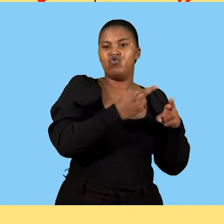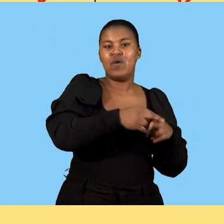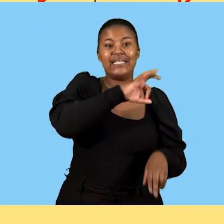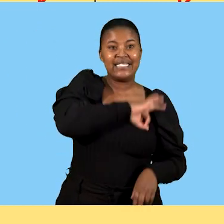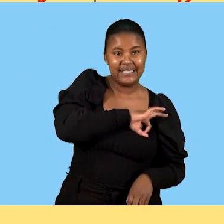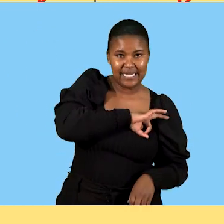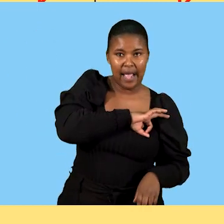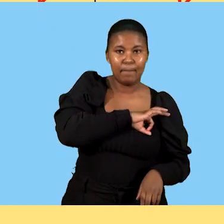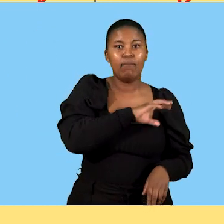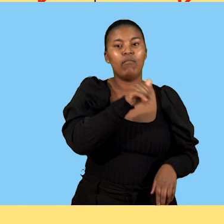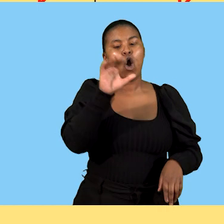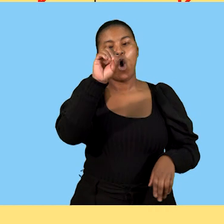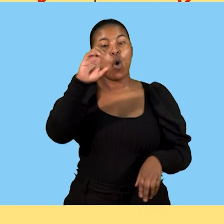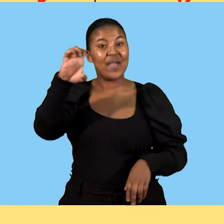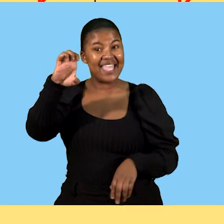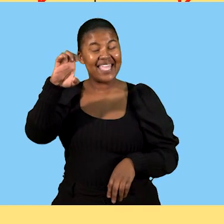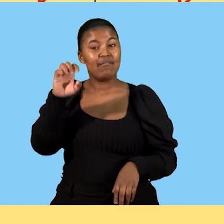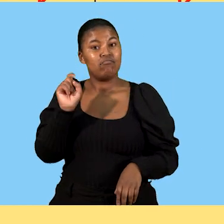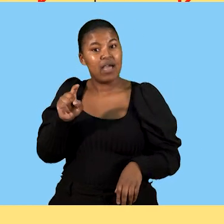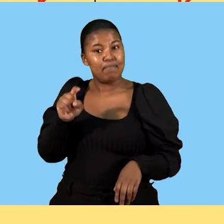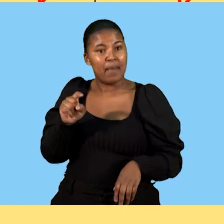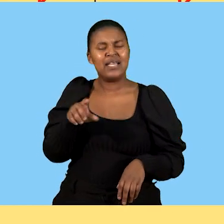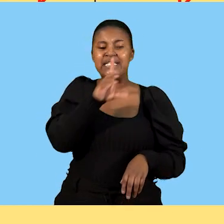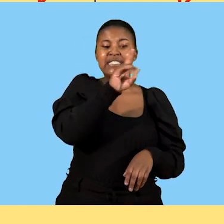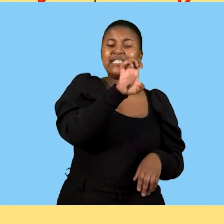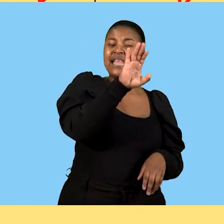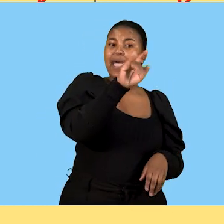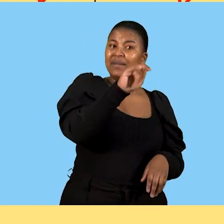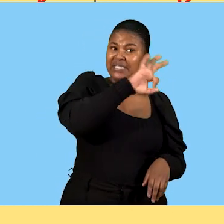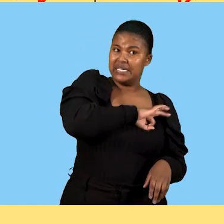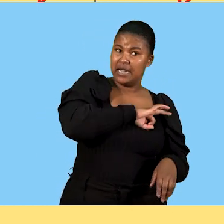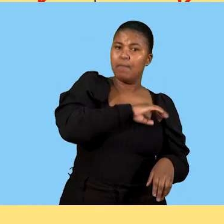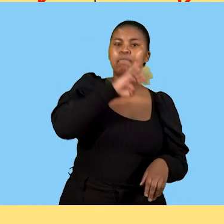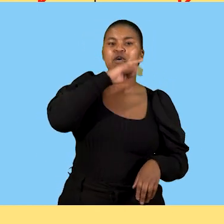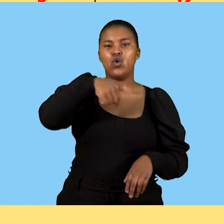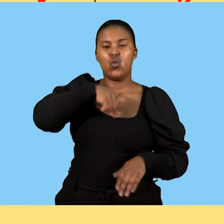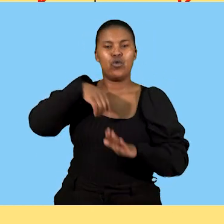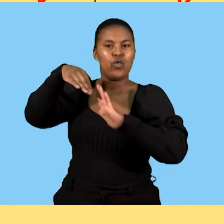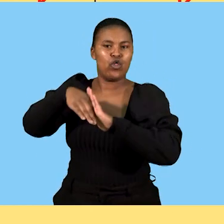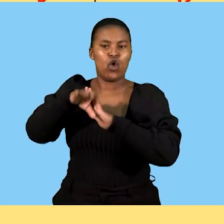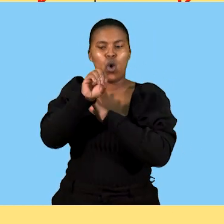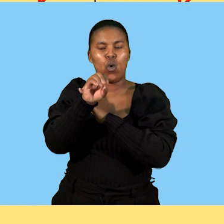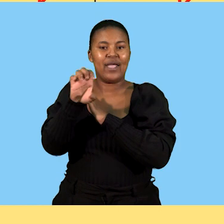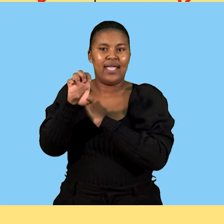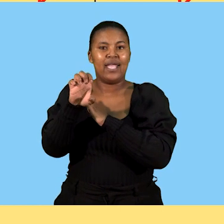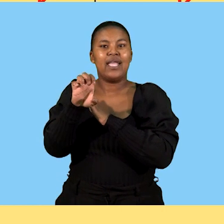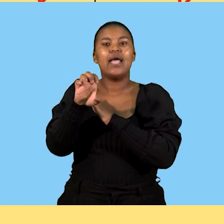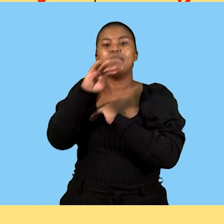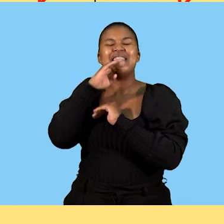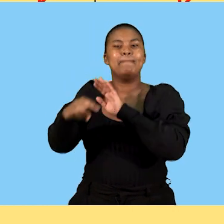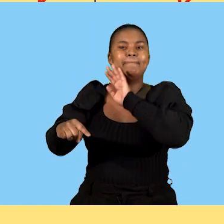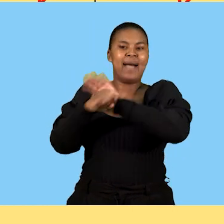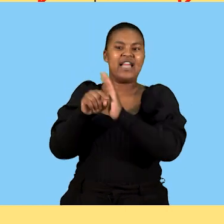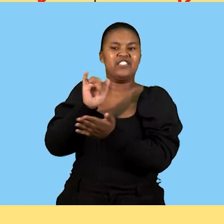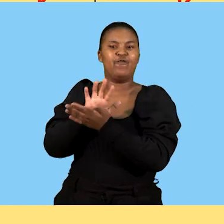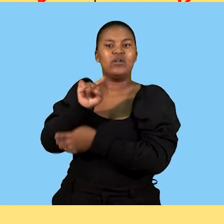owner's equity, because once we debit rent income, we are decreasing our income. So we come to owner's equity, it's a minus